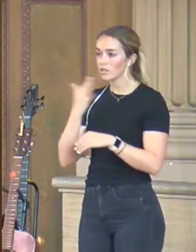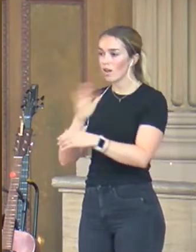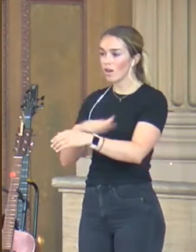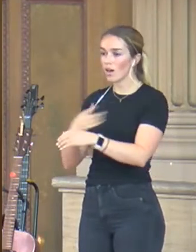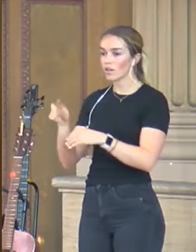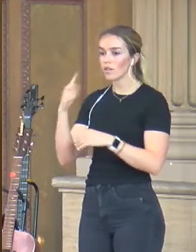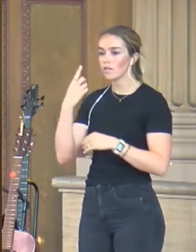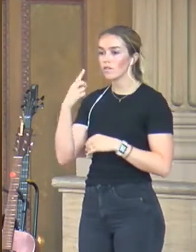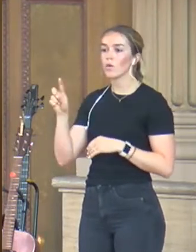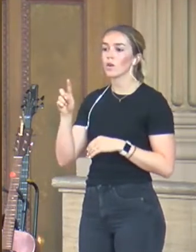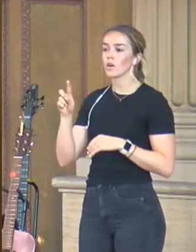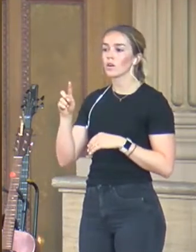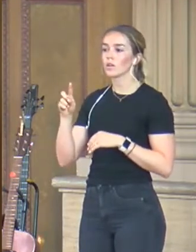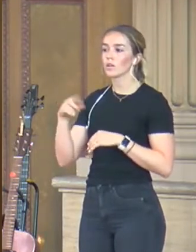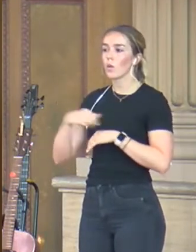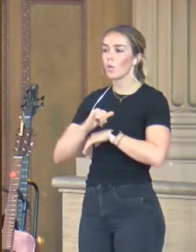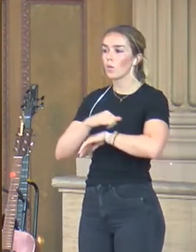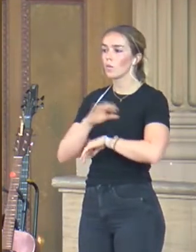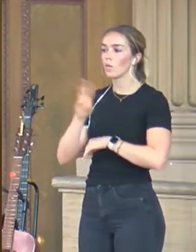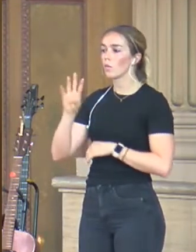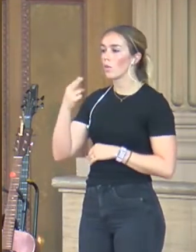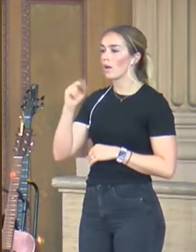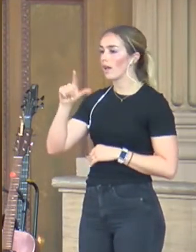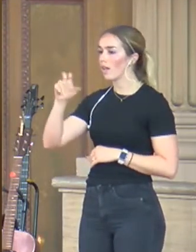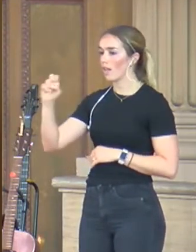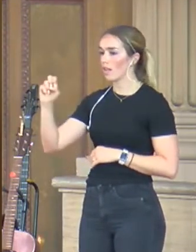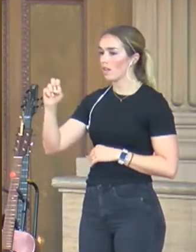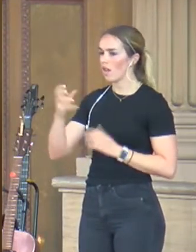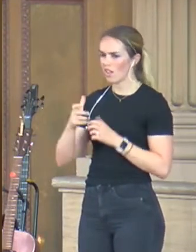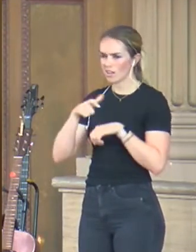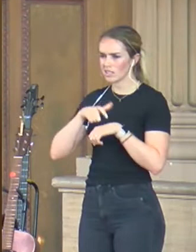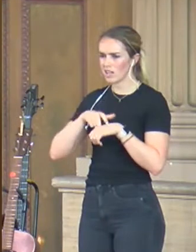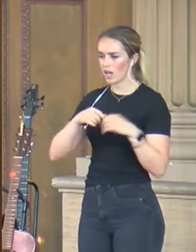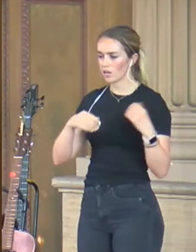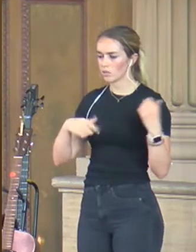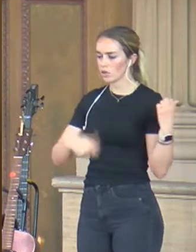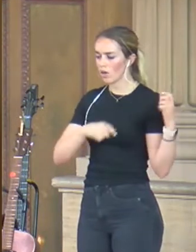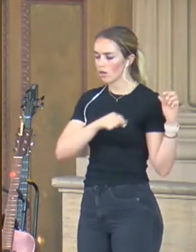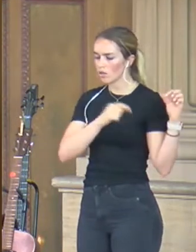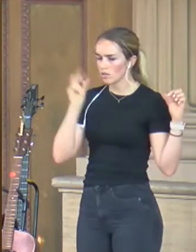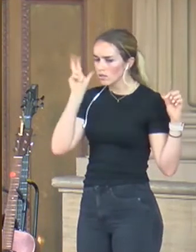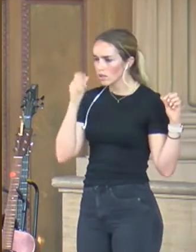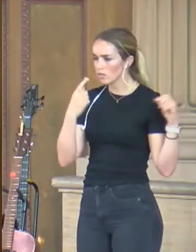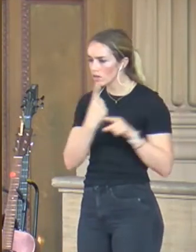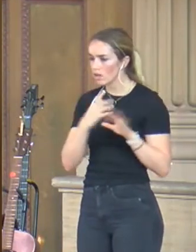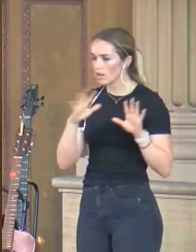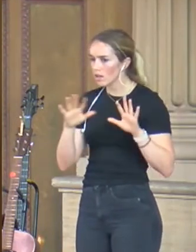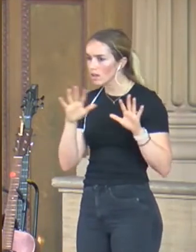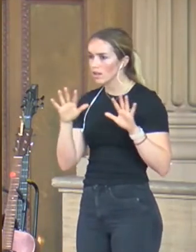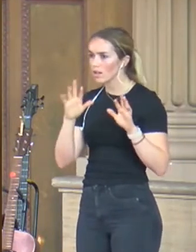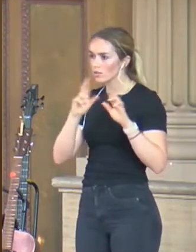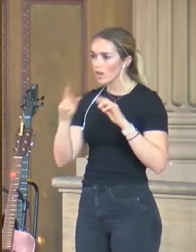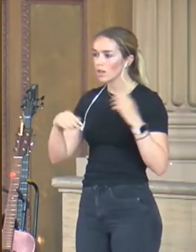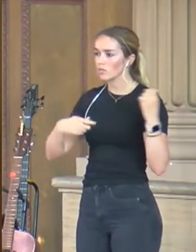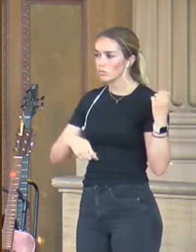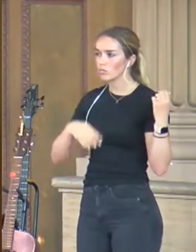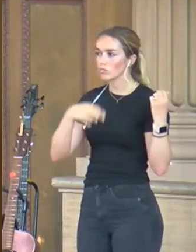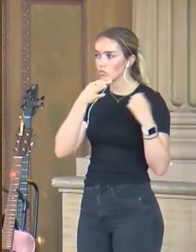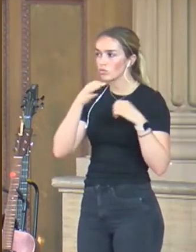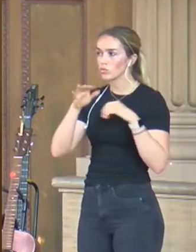and it's a song that I wrote for the whales. And she would spend a lot of time like tuning her guitar and then kind of build up the anticipation by strumming it